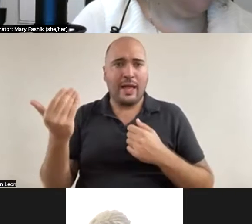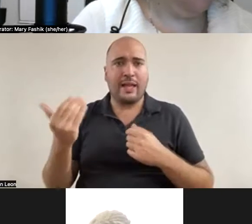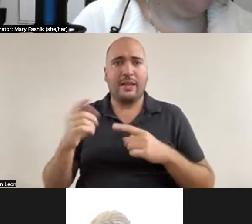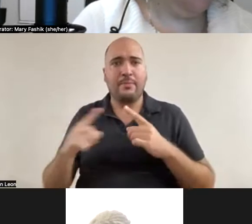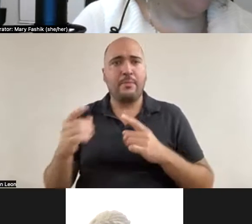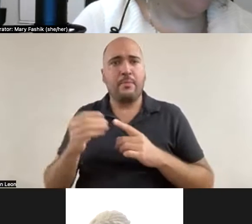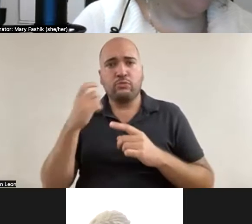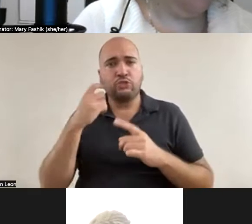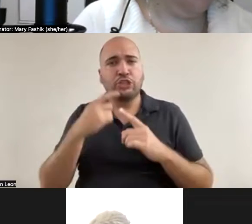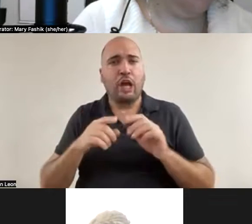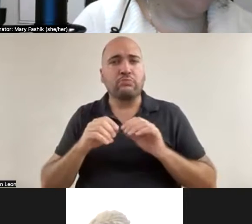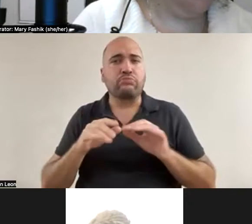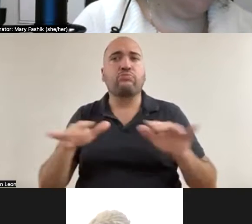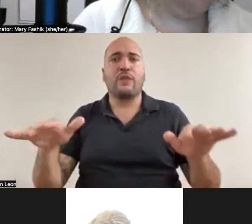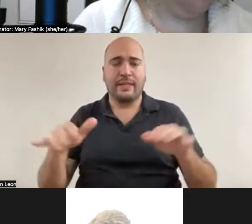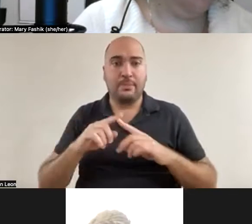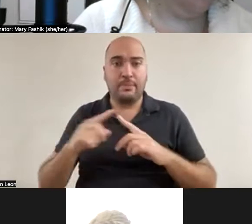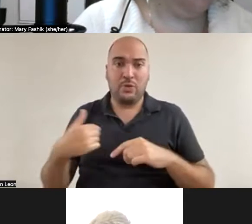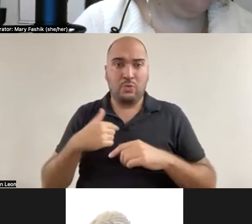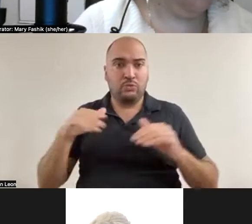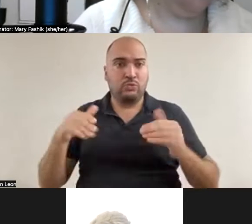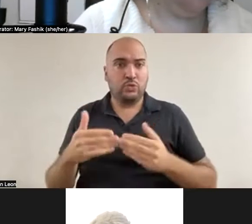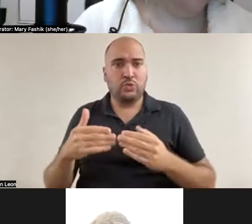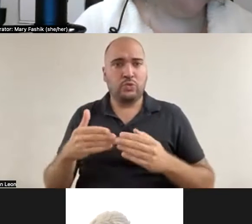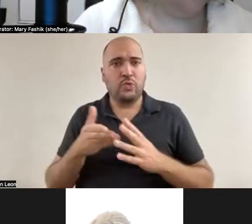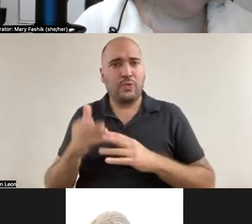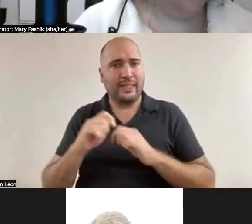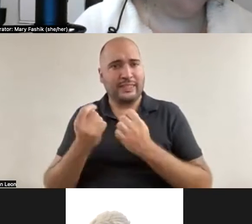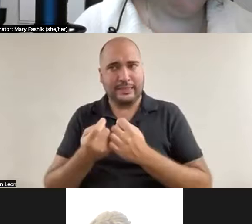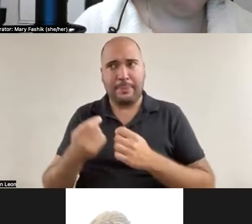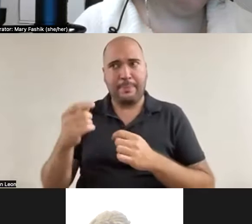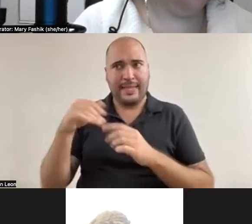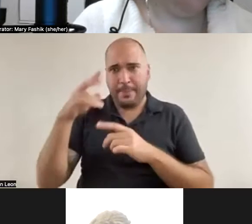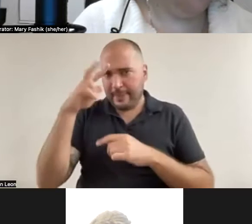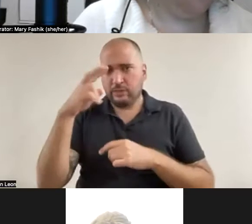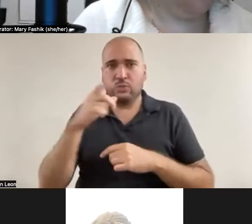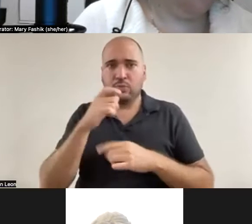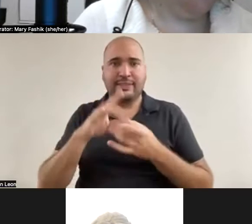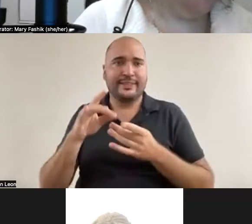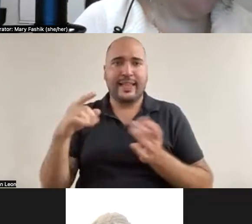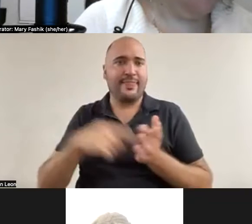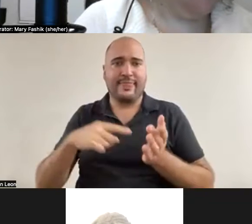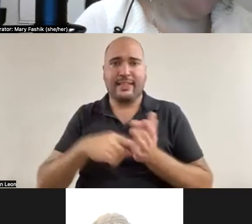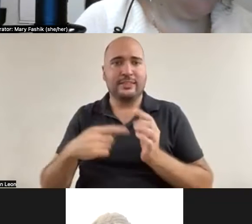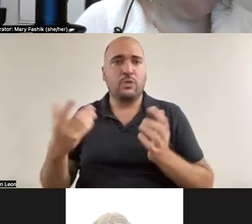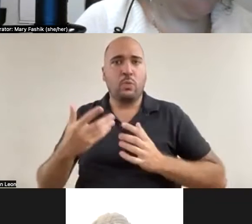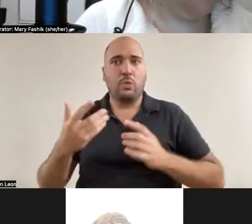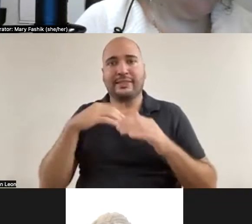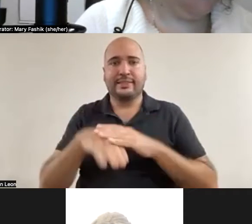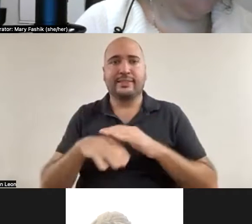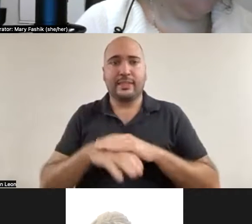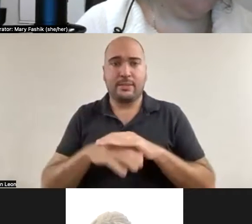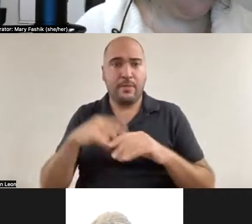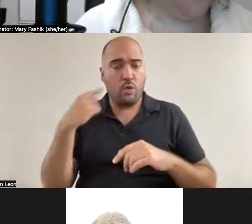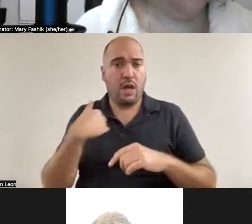more recently, yes, but we were introduced to it by the team on the ground in Mexico, who said this is what is accessible